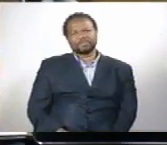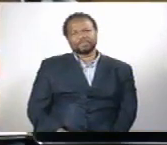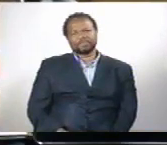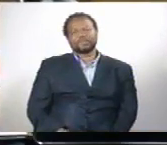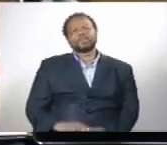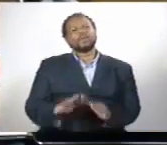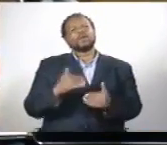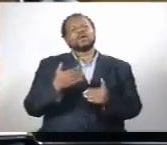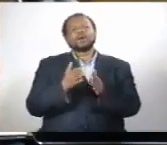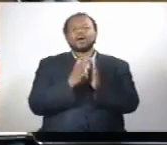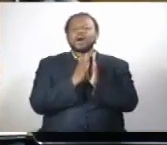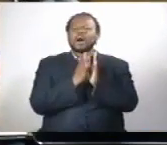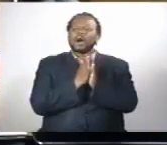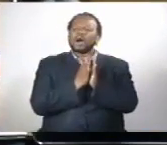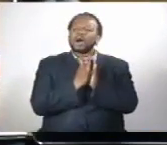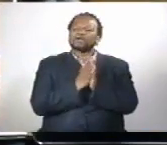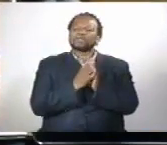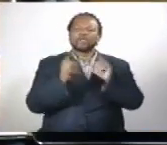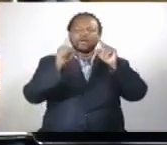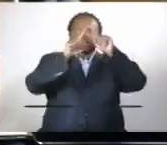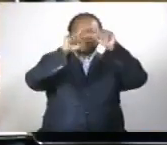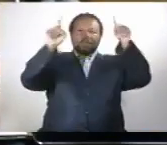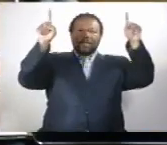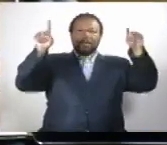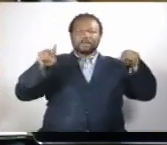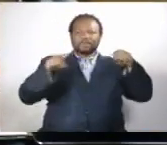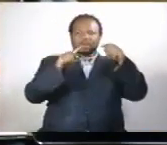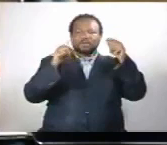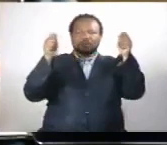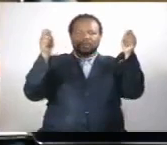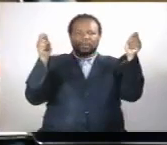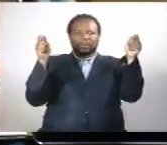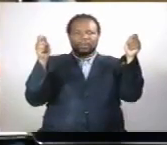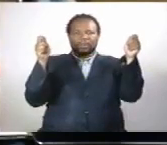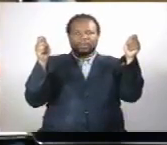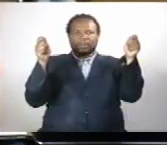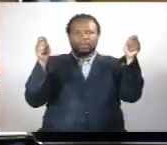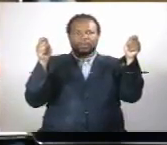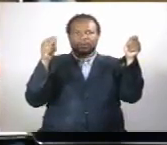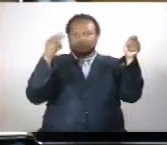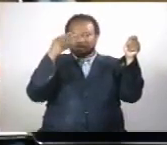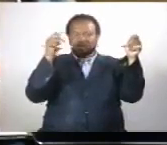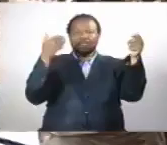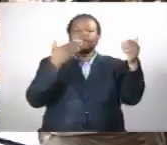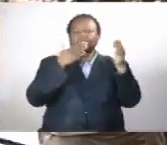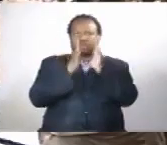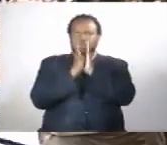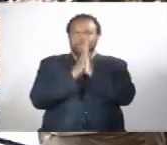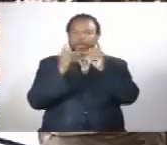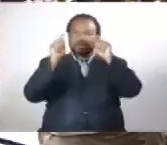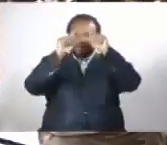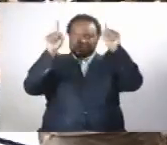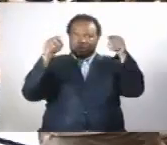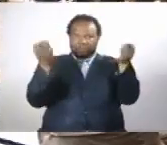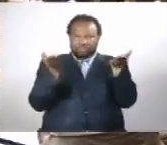I have asked to see the picture so that I can deal with that issue. There you go. Very nice. That's the